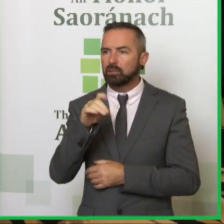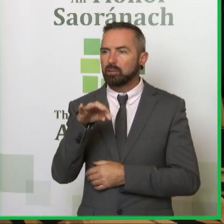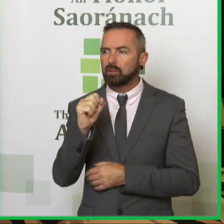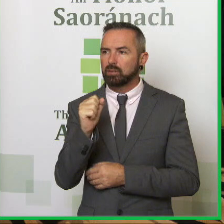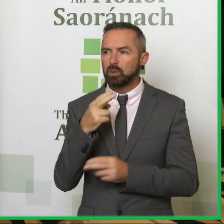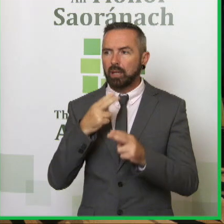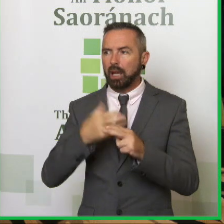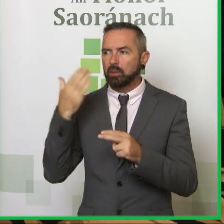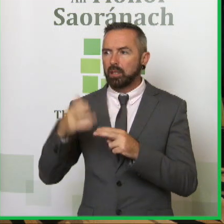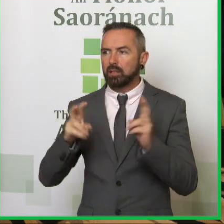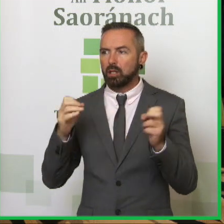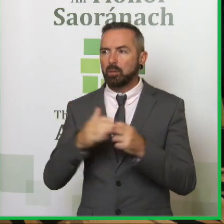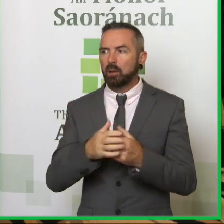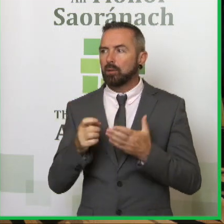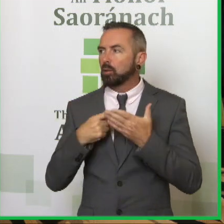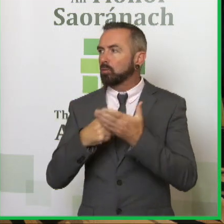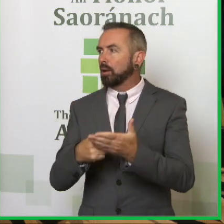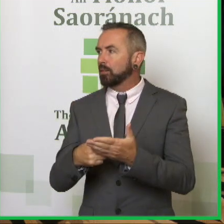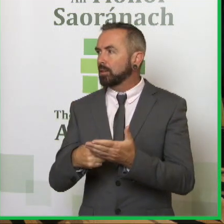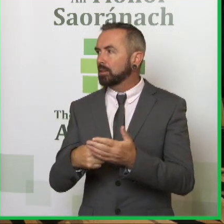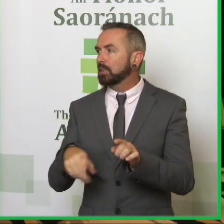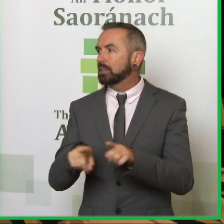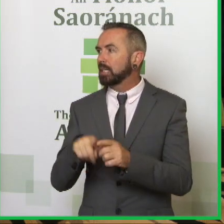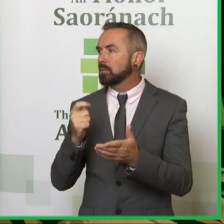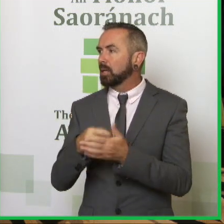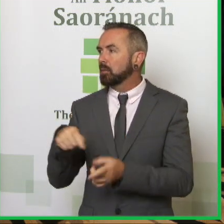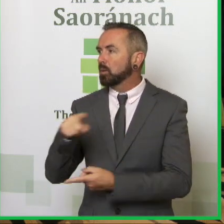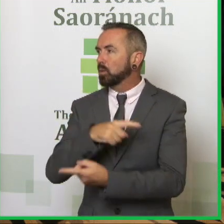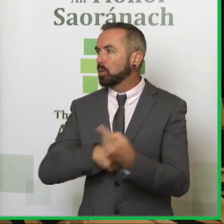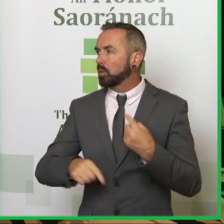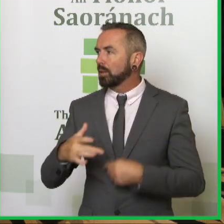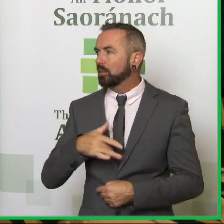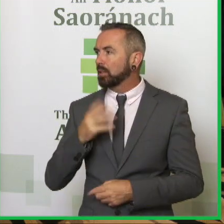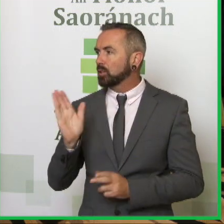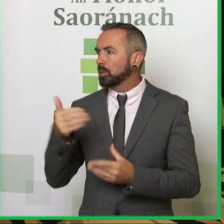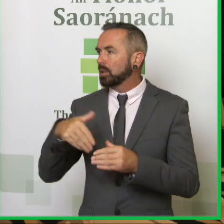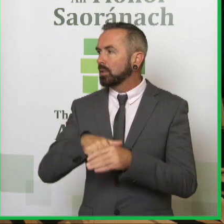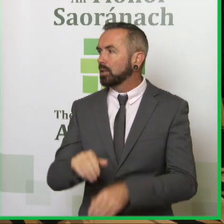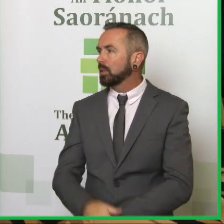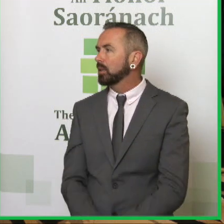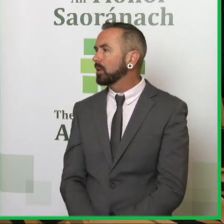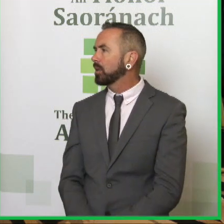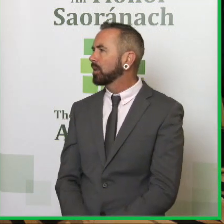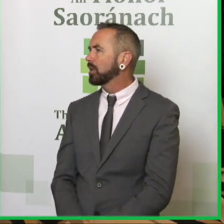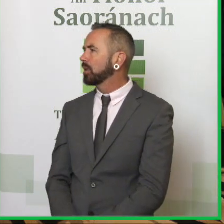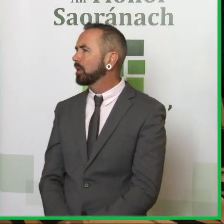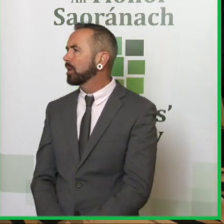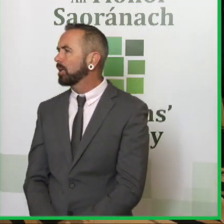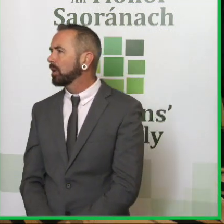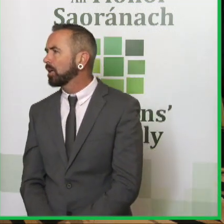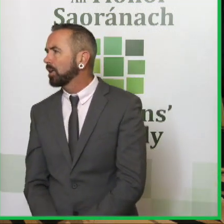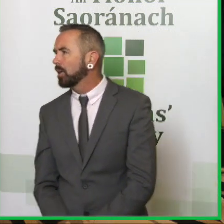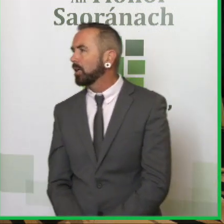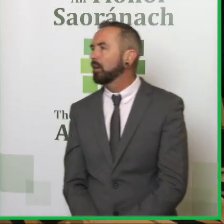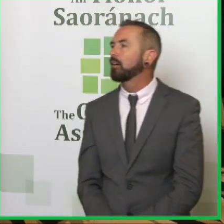reference for discussion, we at the same time had to please. Sorry, Adele, is it? I can't. Jean. Sorry, Jean. No, I can't see. Sorry, I have you there now. Do you mind if I sit